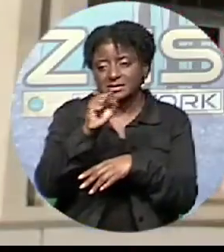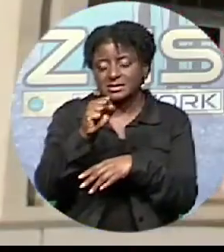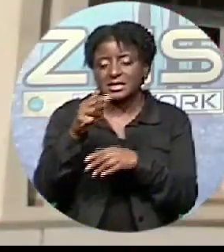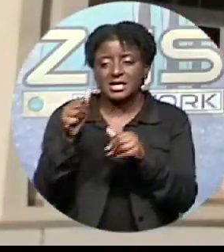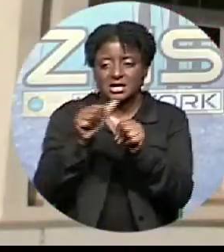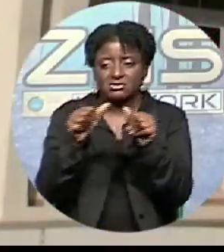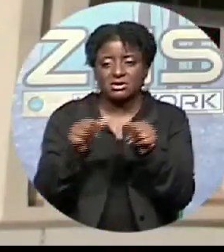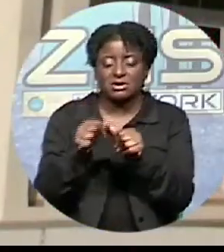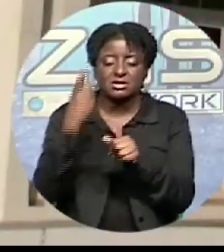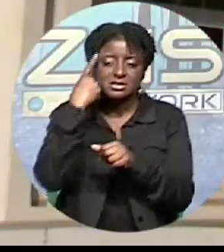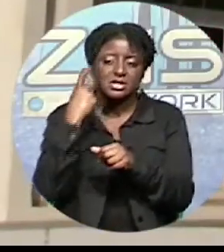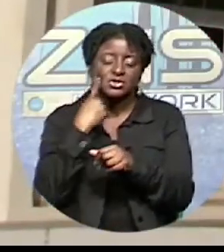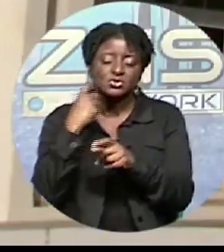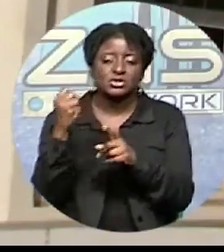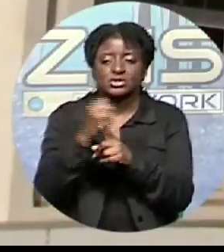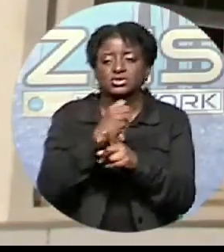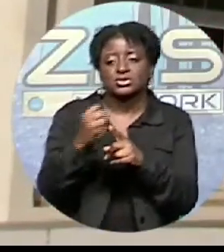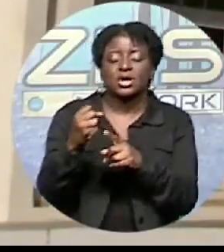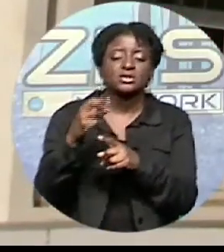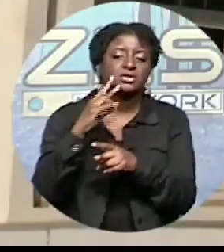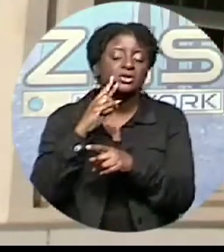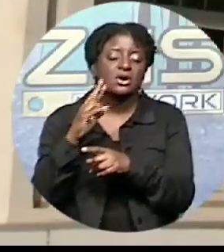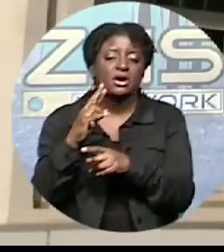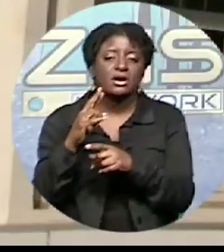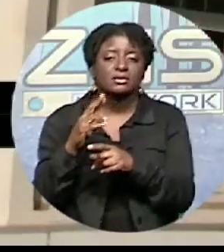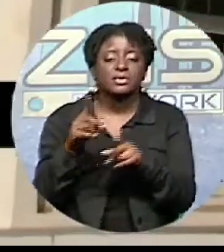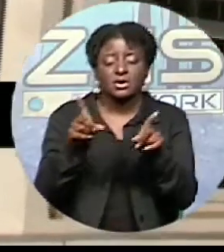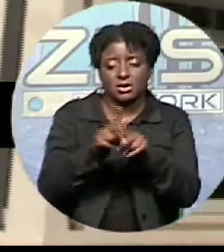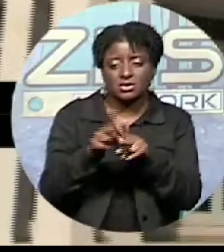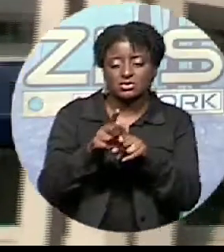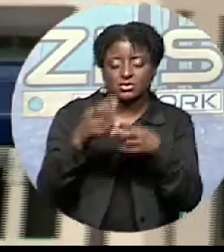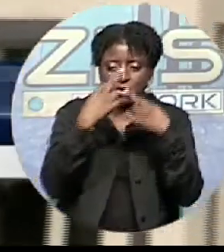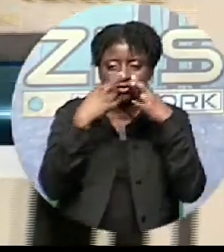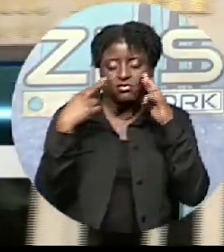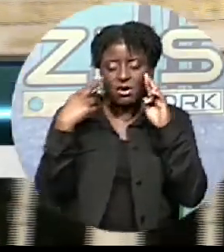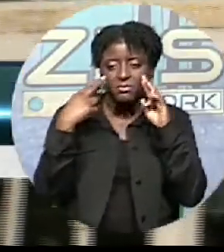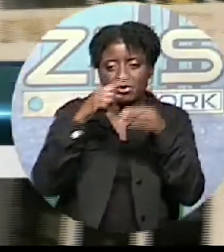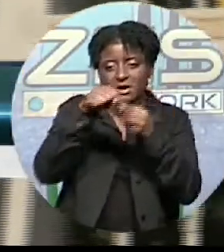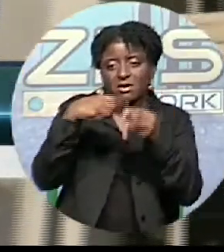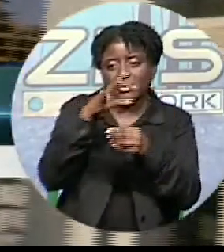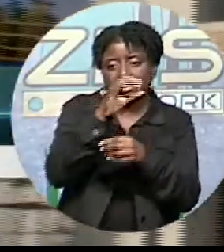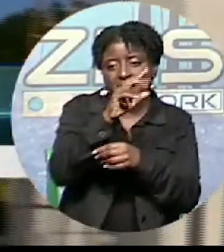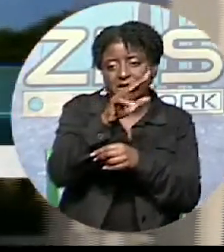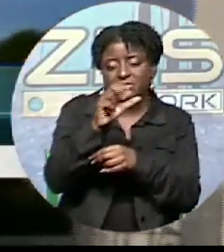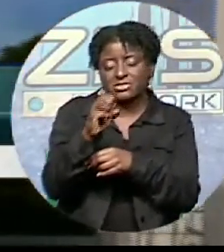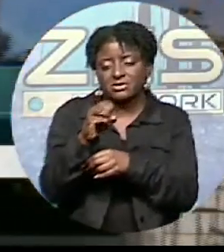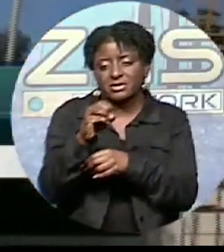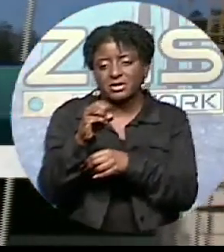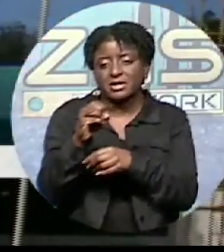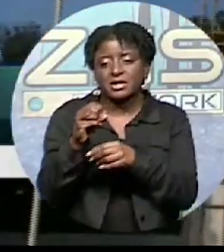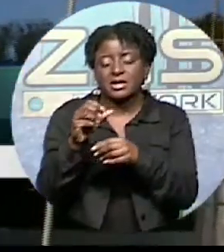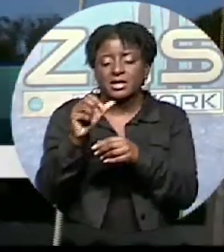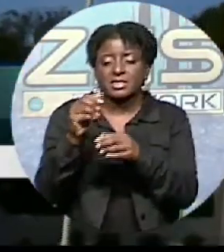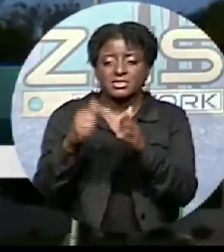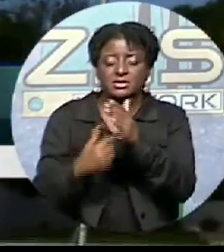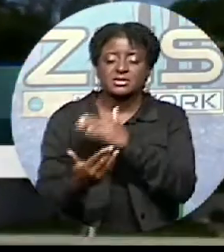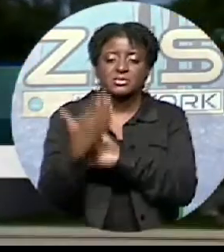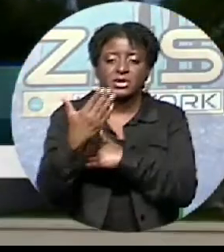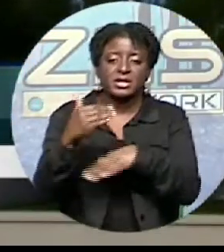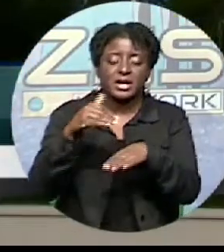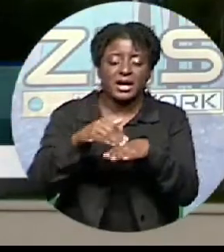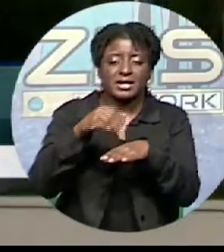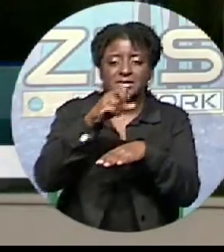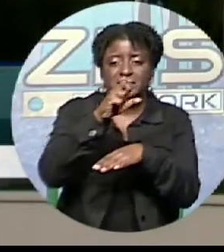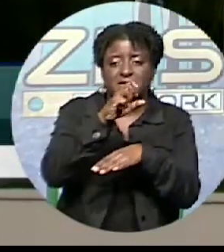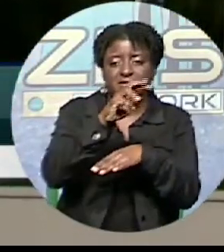Detectives also confirming the details of a robbery that happened around 9:30 this morning at Evangelistic Temple on Collins Avenue. Police